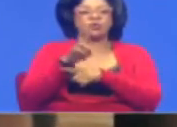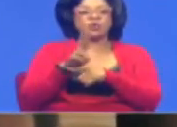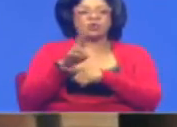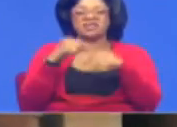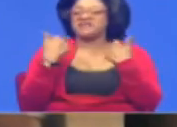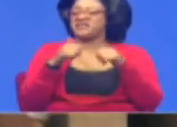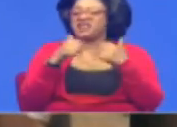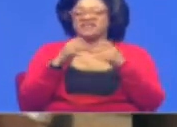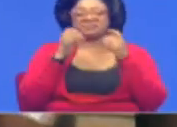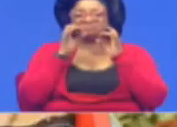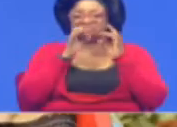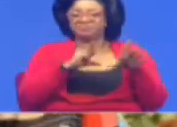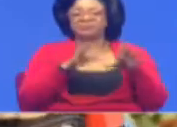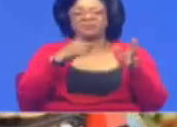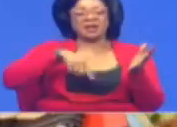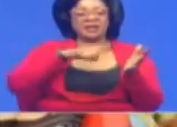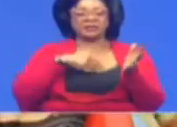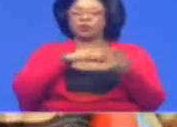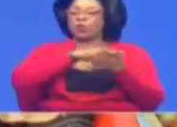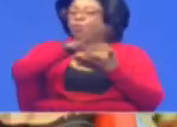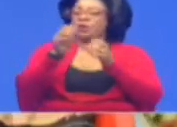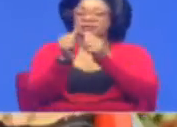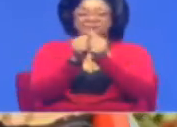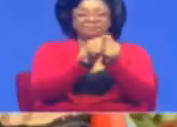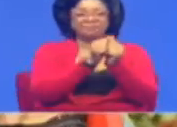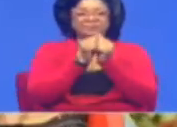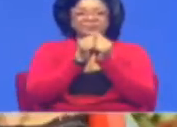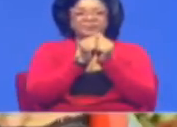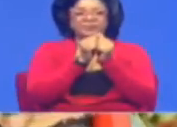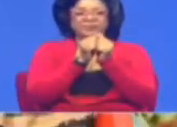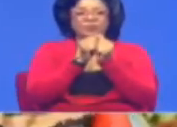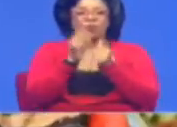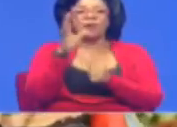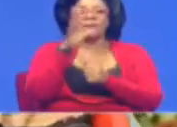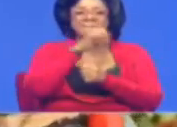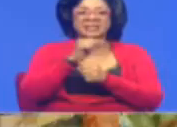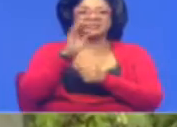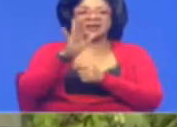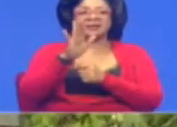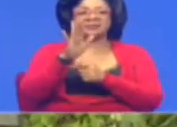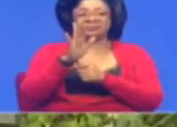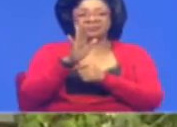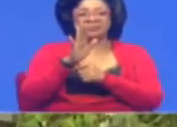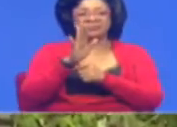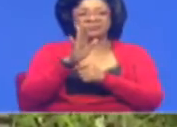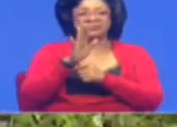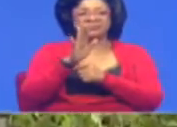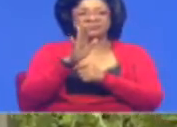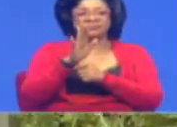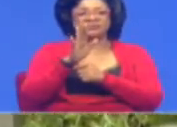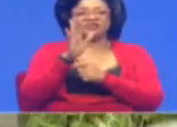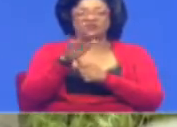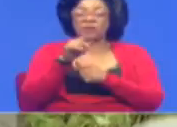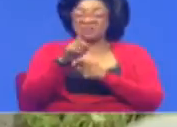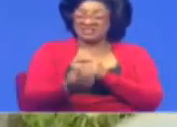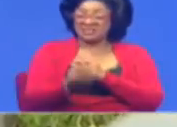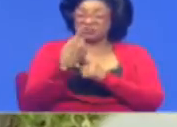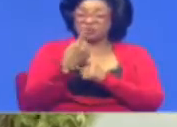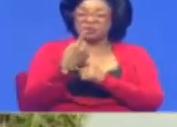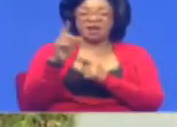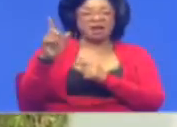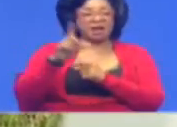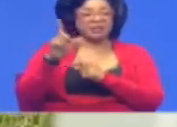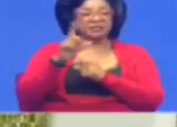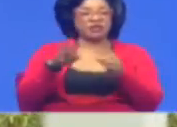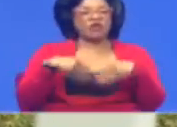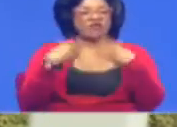us. We're all together. But we miss her. She left a gap that no one can fill. From its inception, Langata Cemetery offered